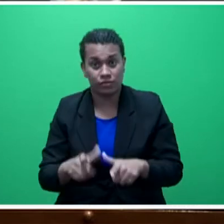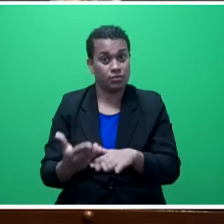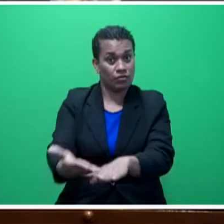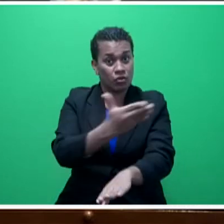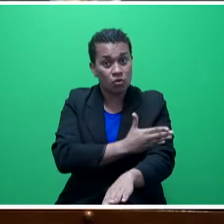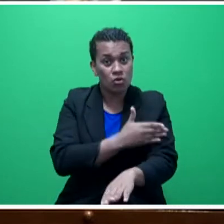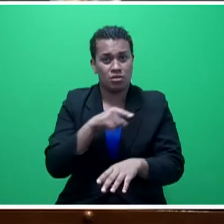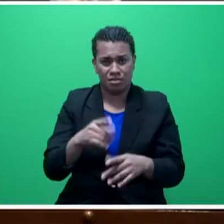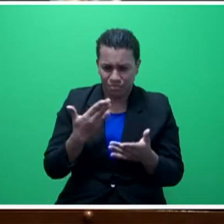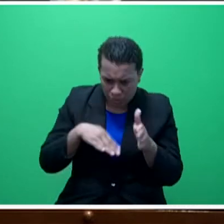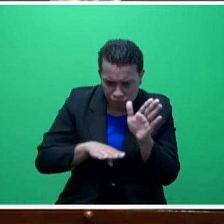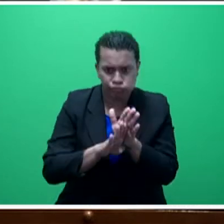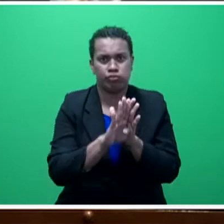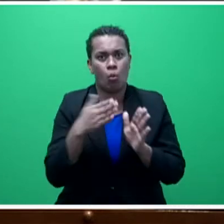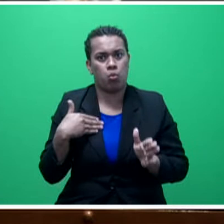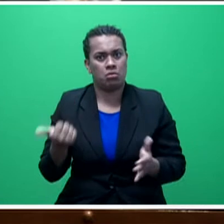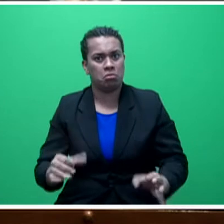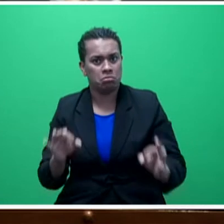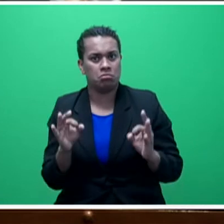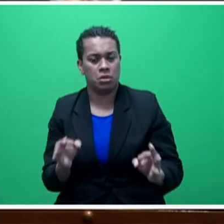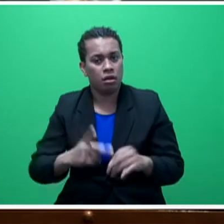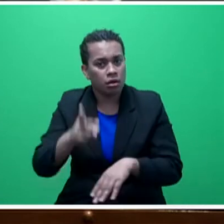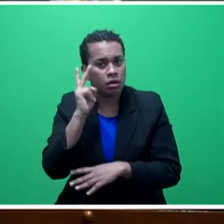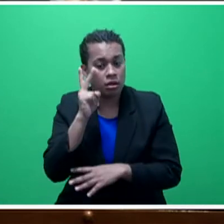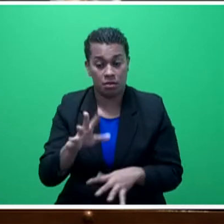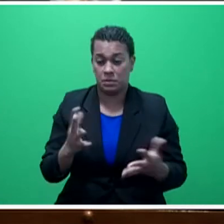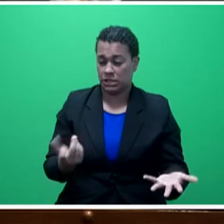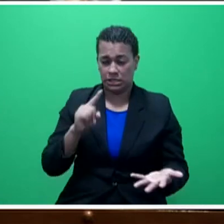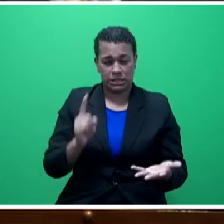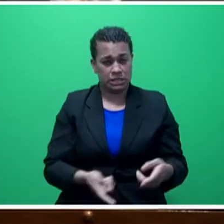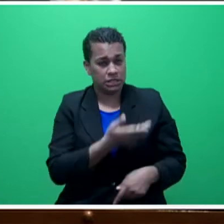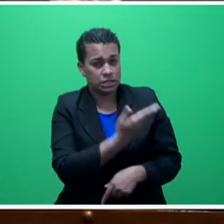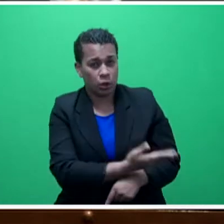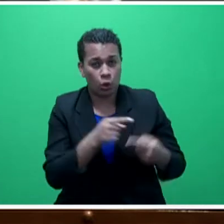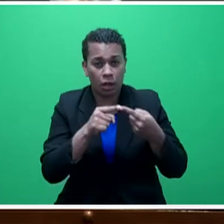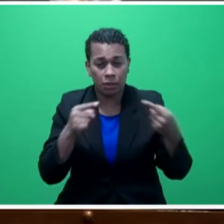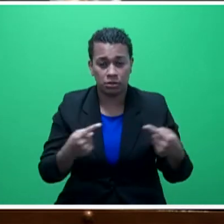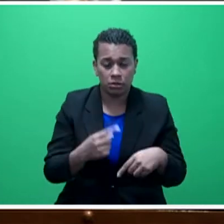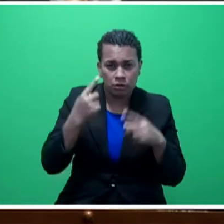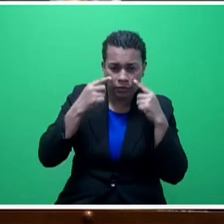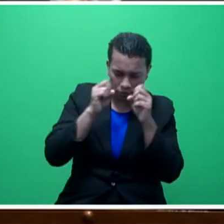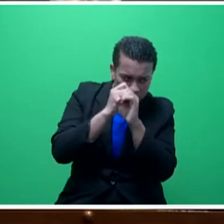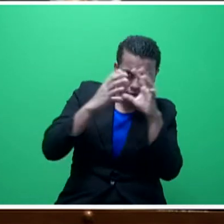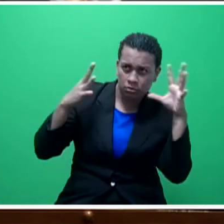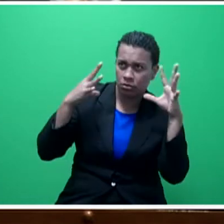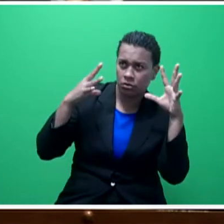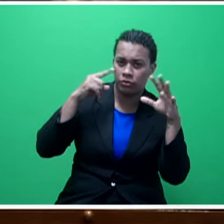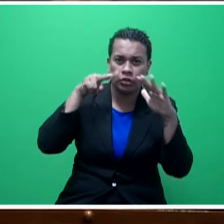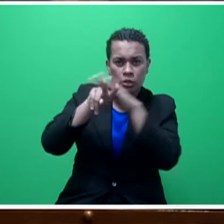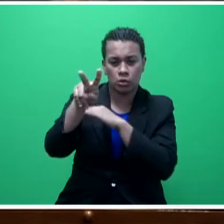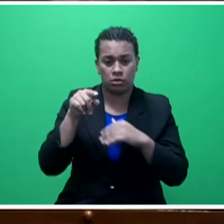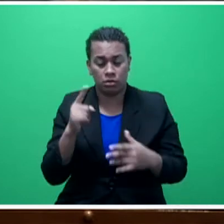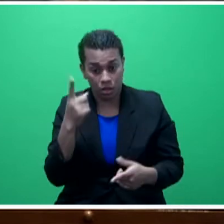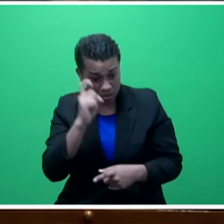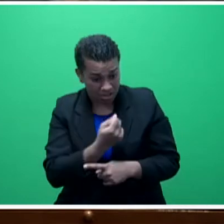wellness. However, one must have an eye for visionary concepts to understand this. And our friends on the other side